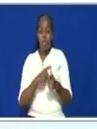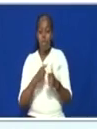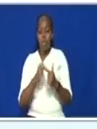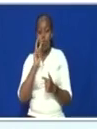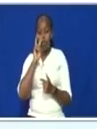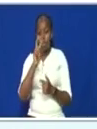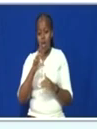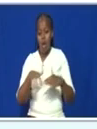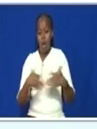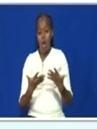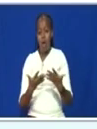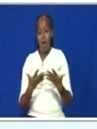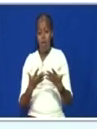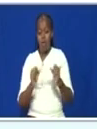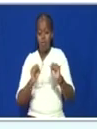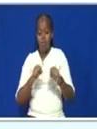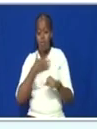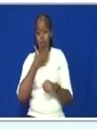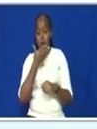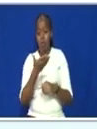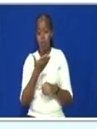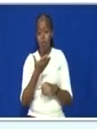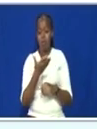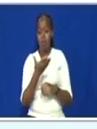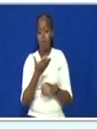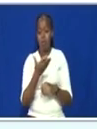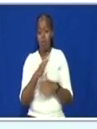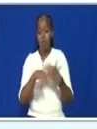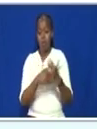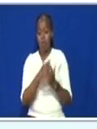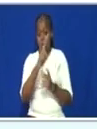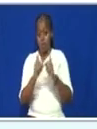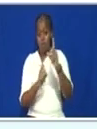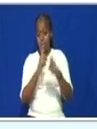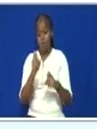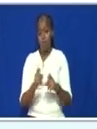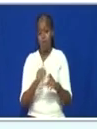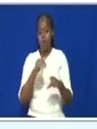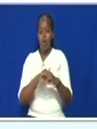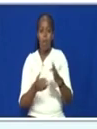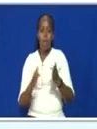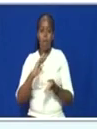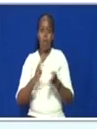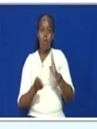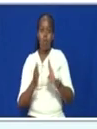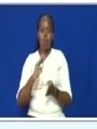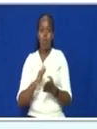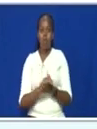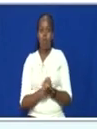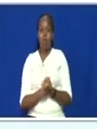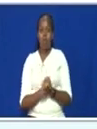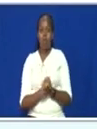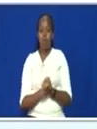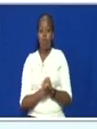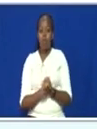see how we go about answering those questions in biology.